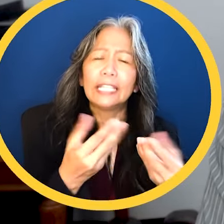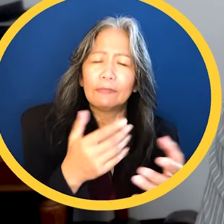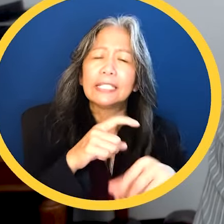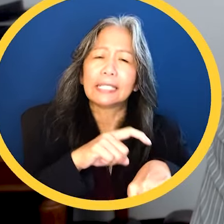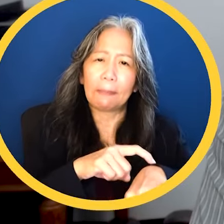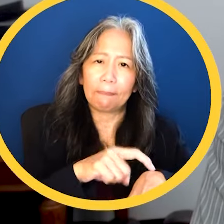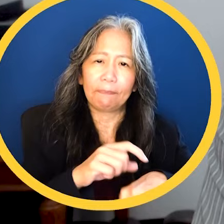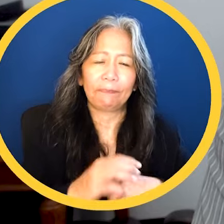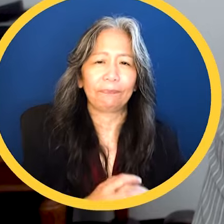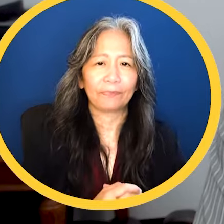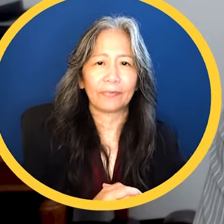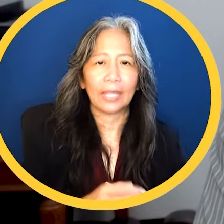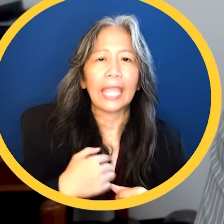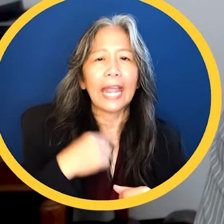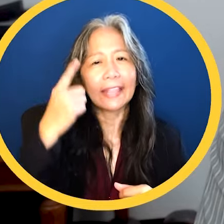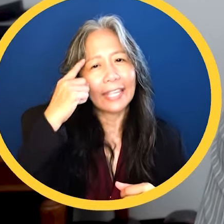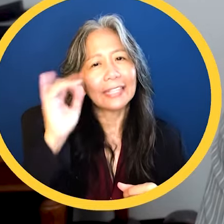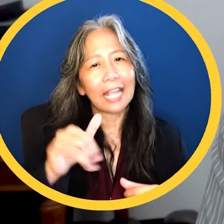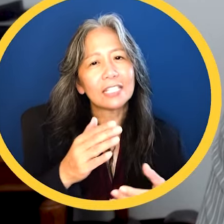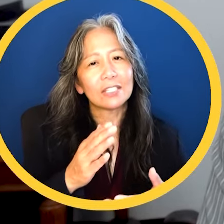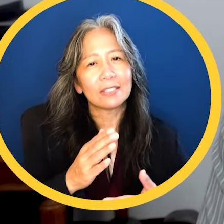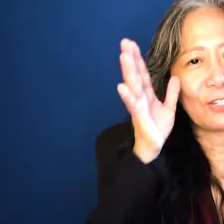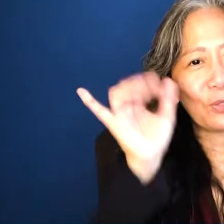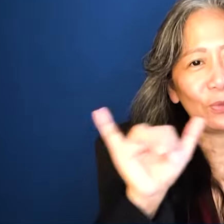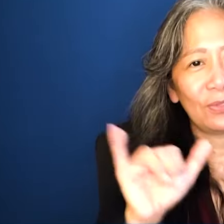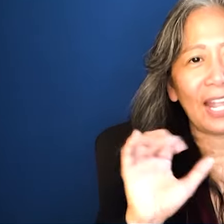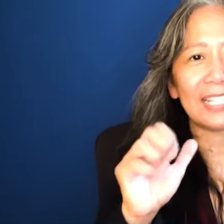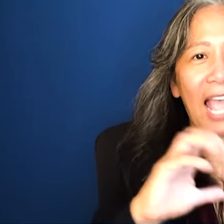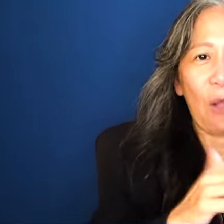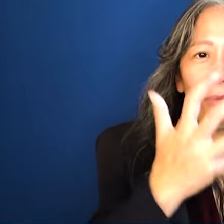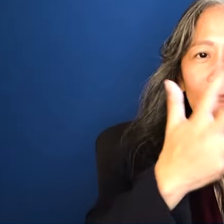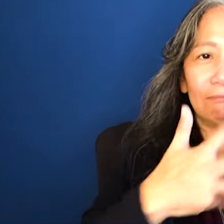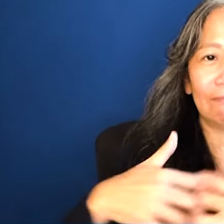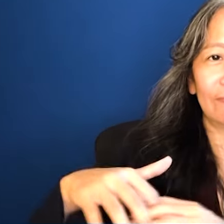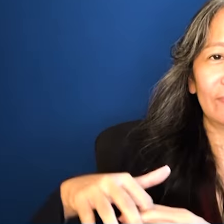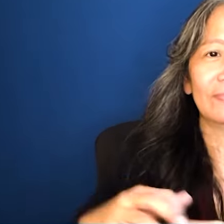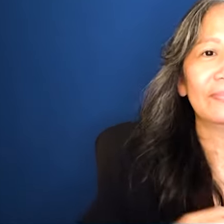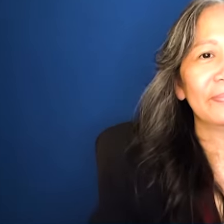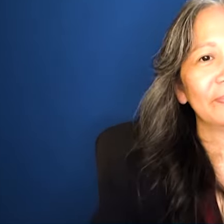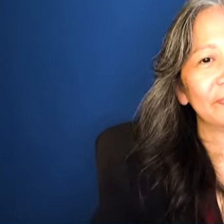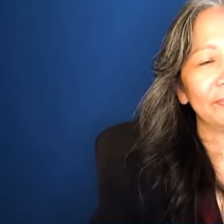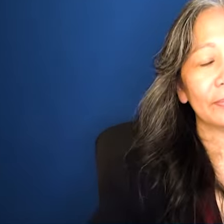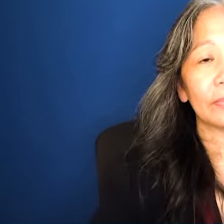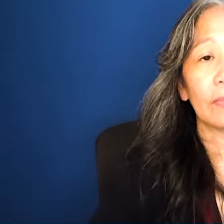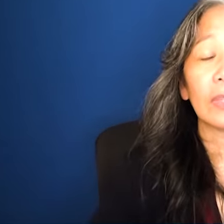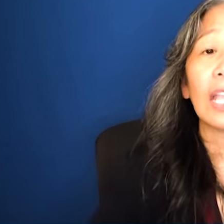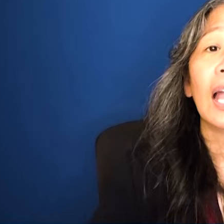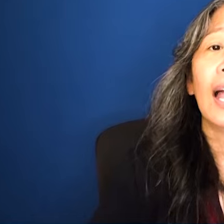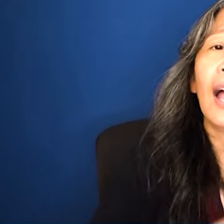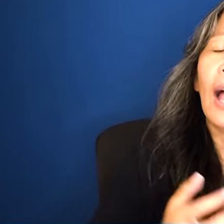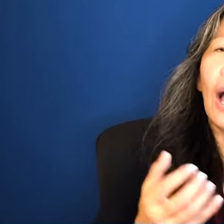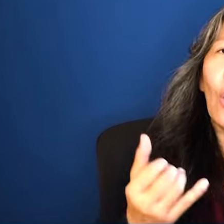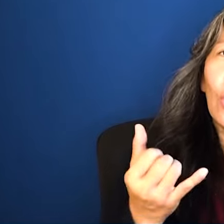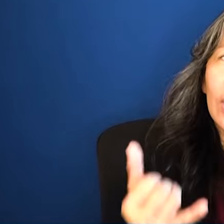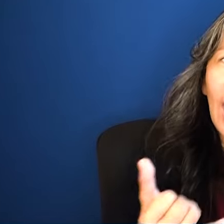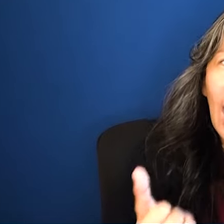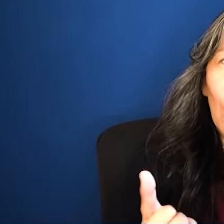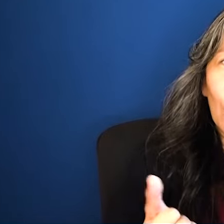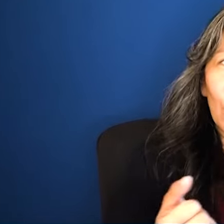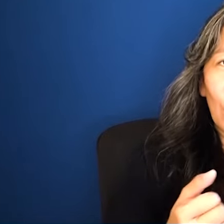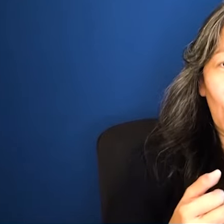time. And I think that's what it was with our parents too. God's plan does work out. Mm-hmm. Now that